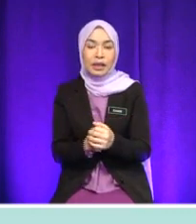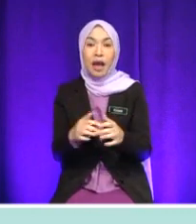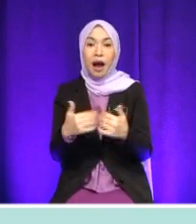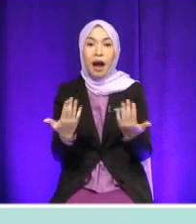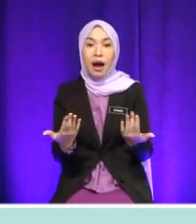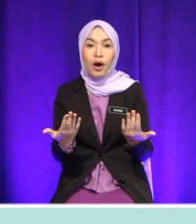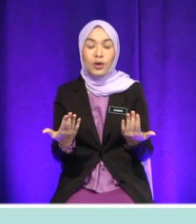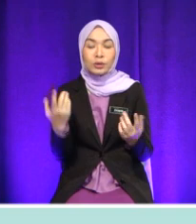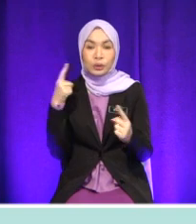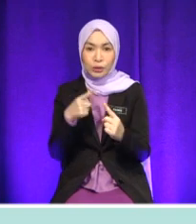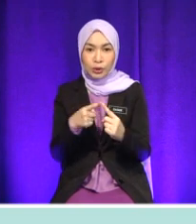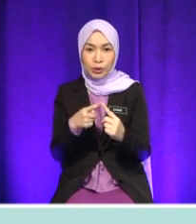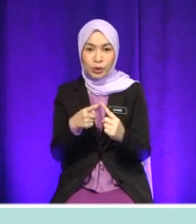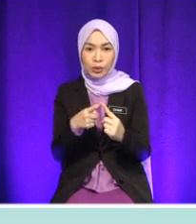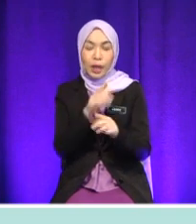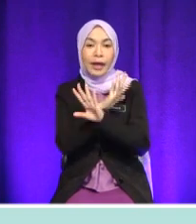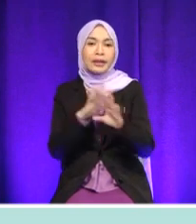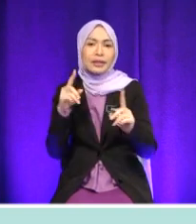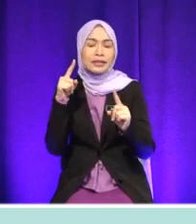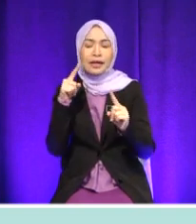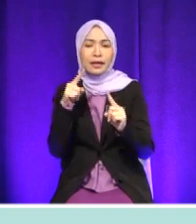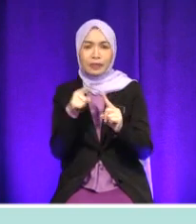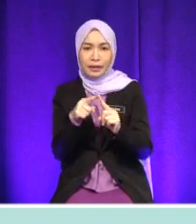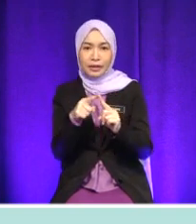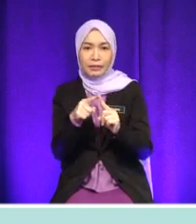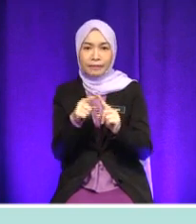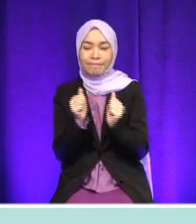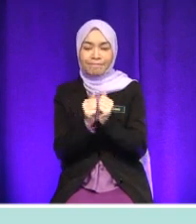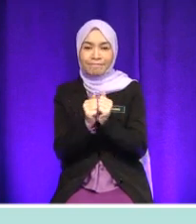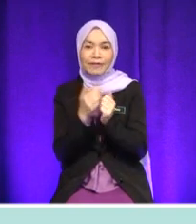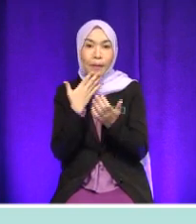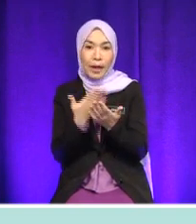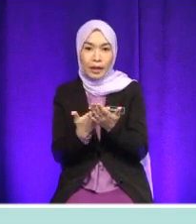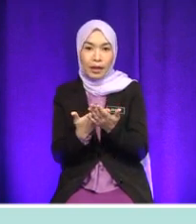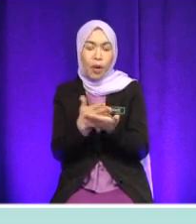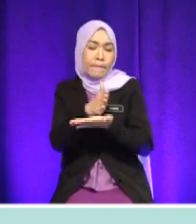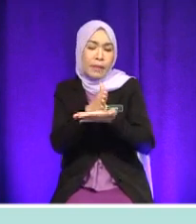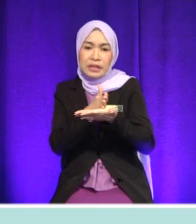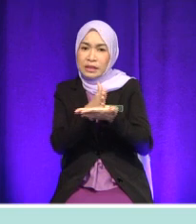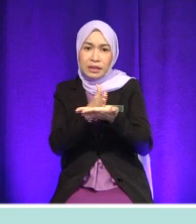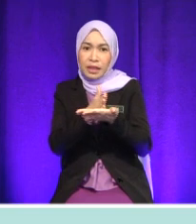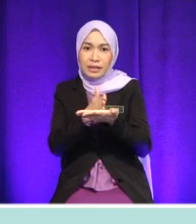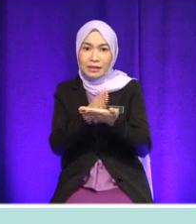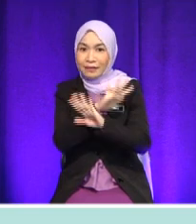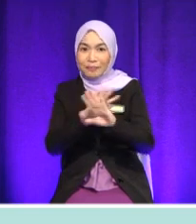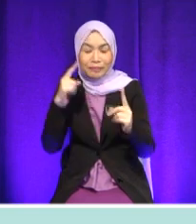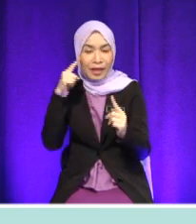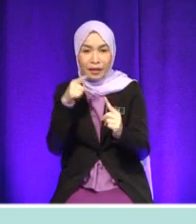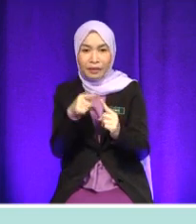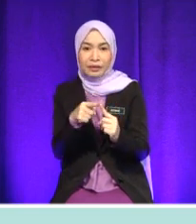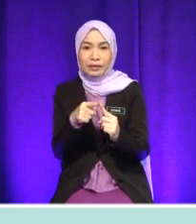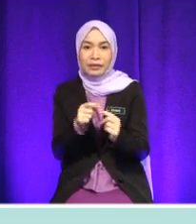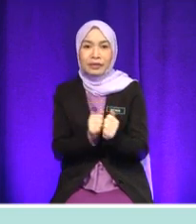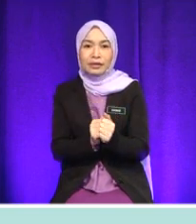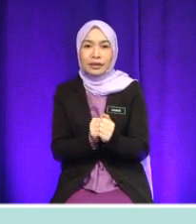to agree or disagree in part, that means only partially agree, Yep. okay, politely, that means in a polite way, in an appropriate